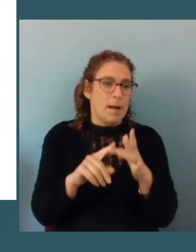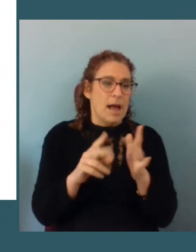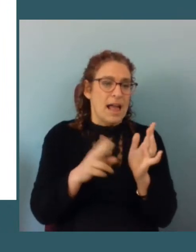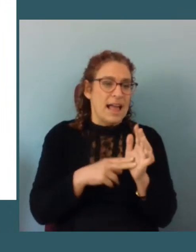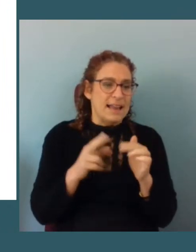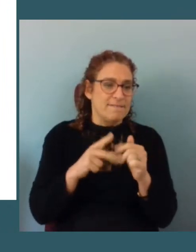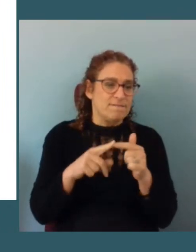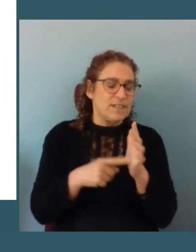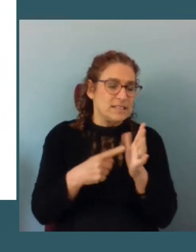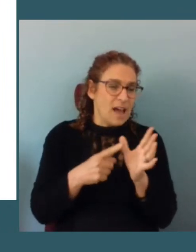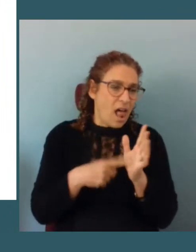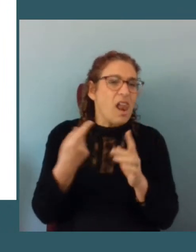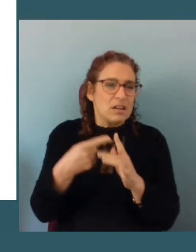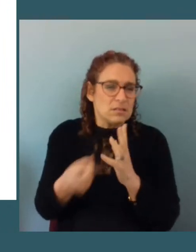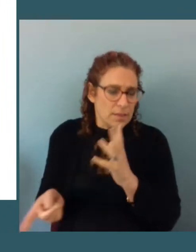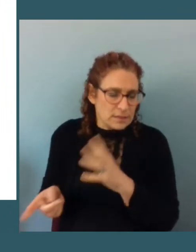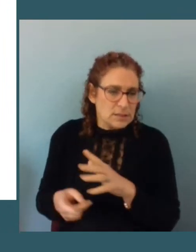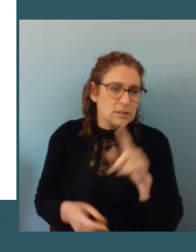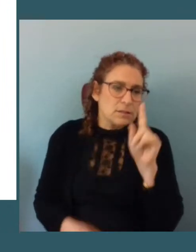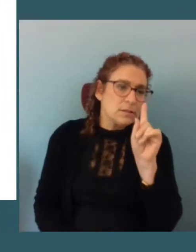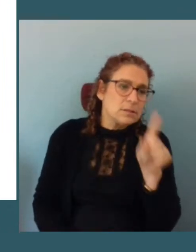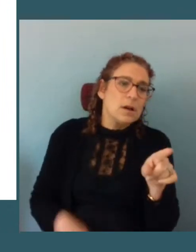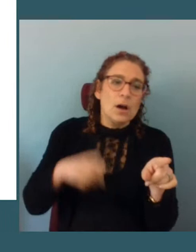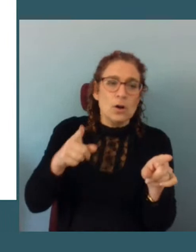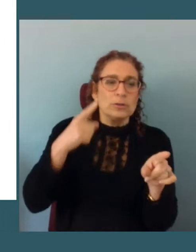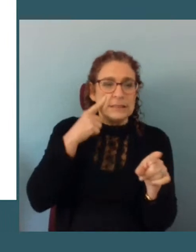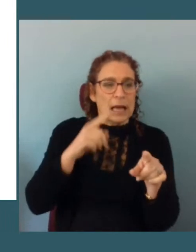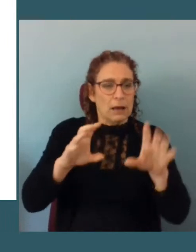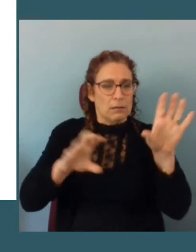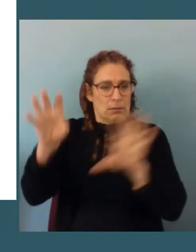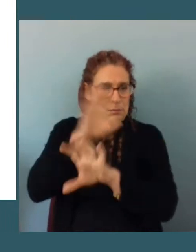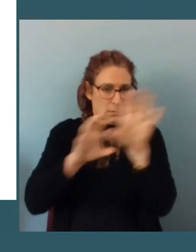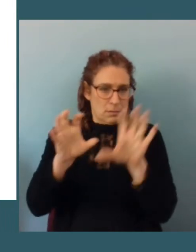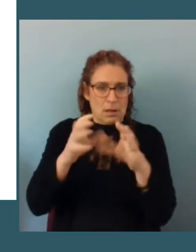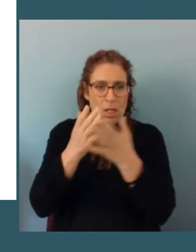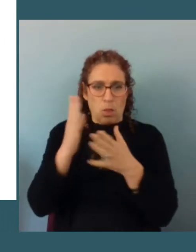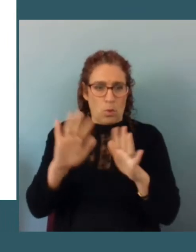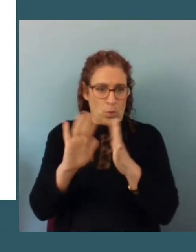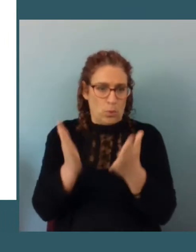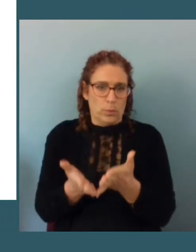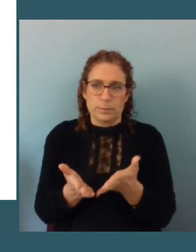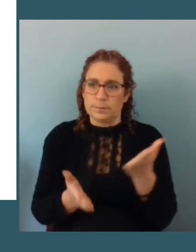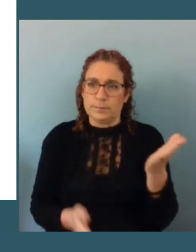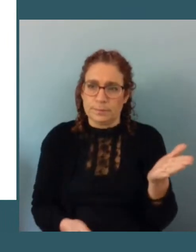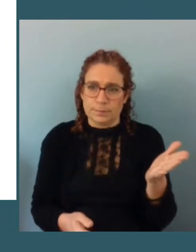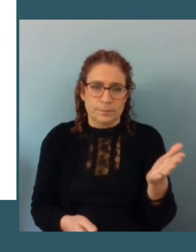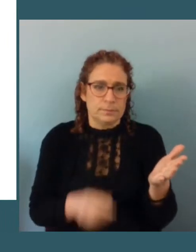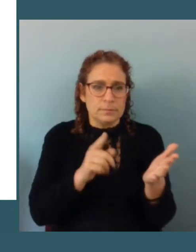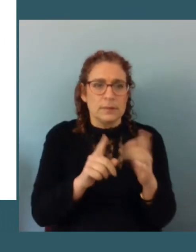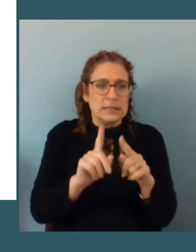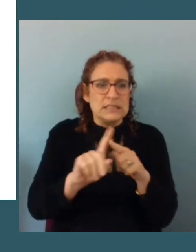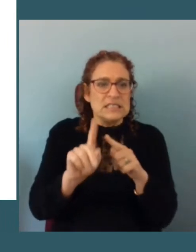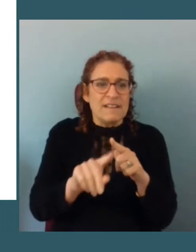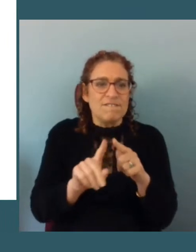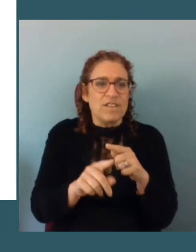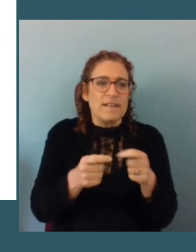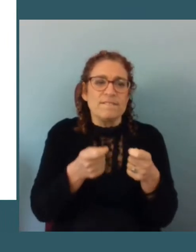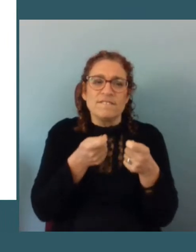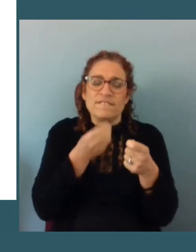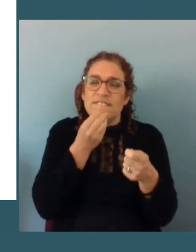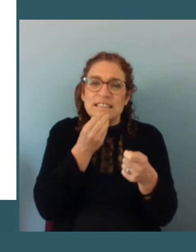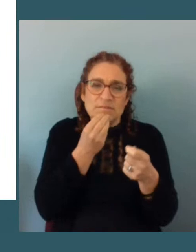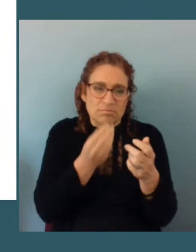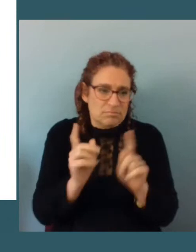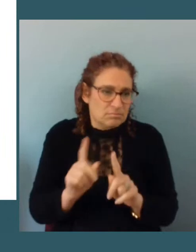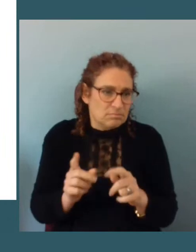there's geographical variation across the globe. And this is based on different feeding practices. So you can see in America,